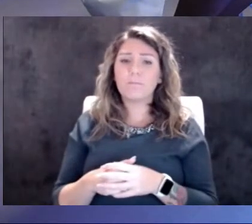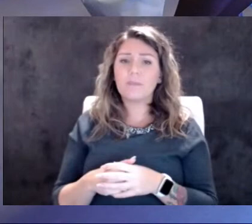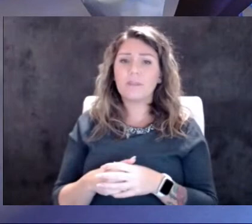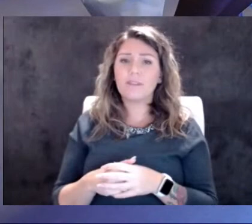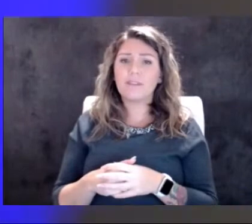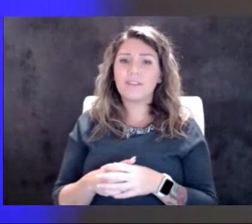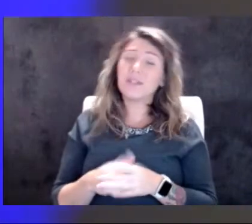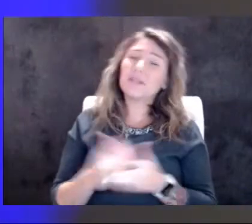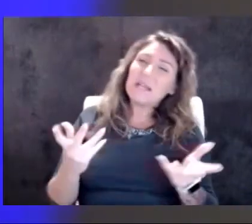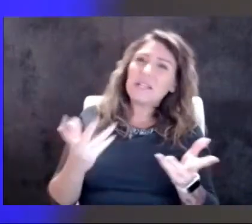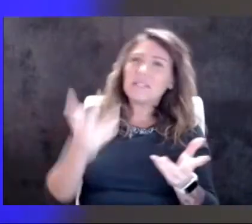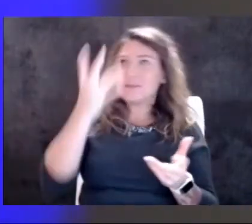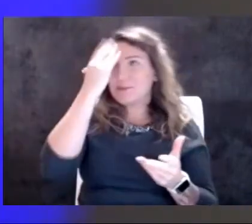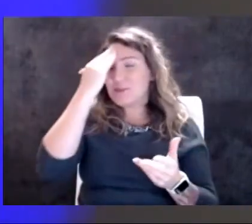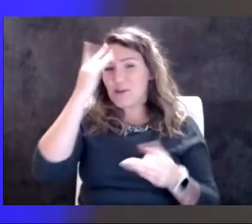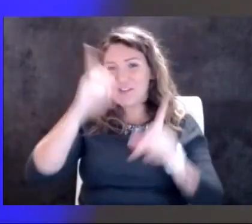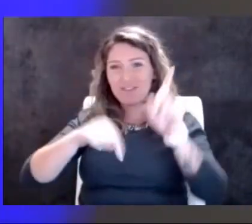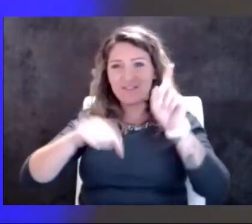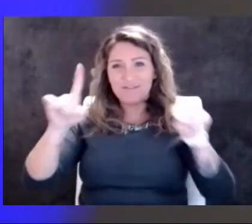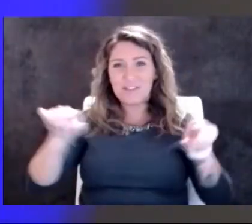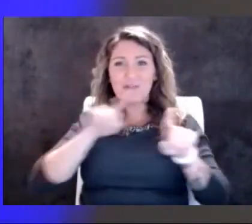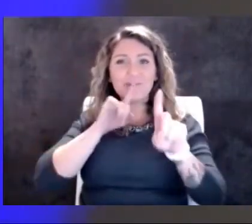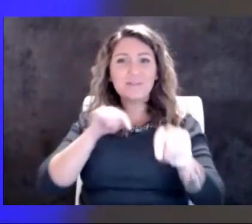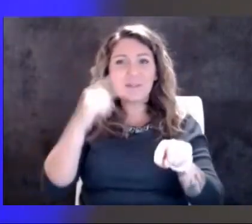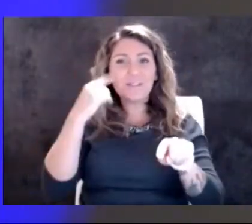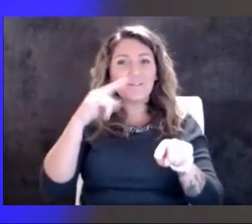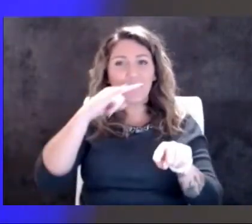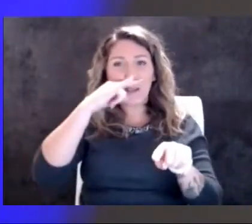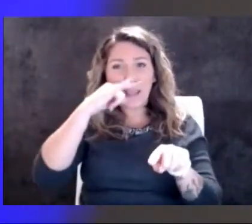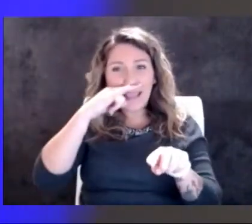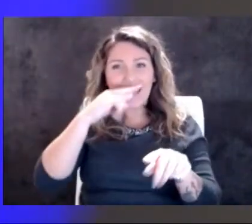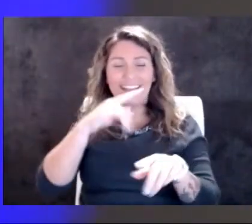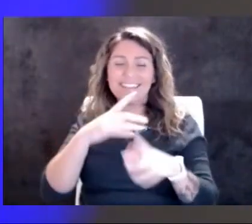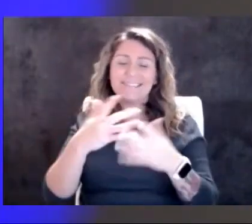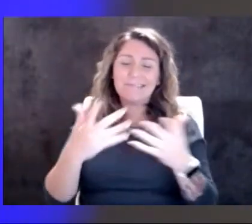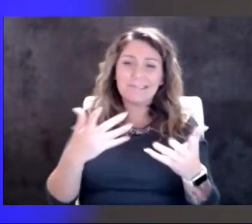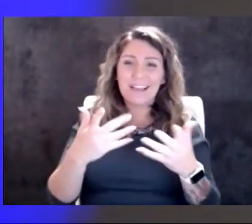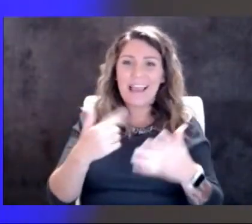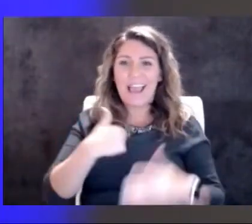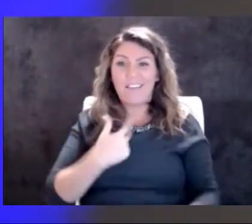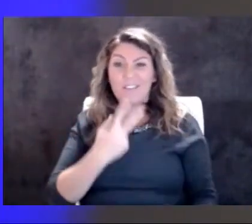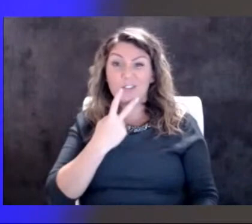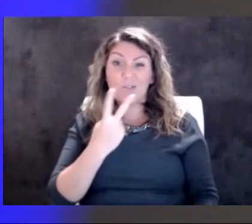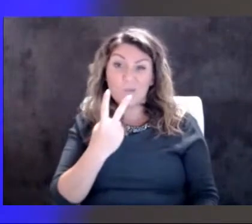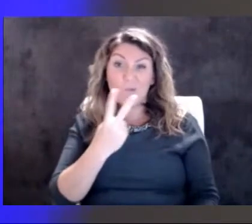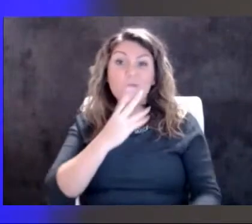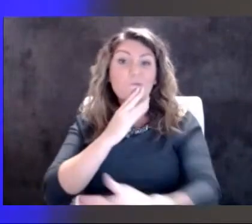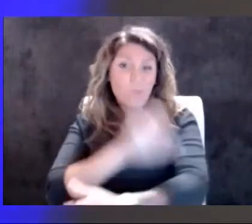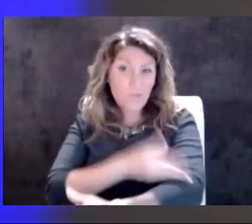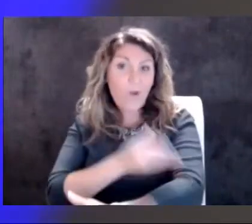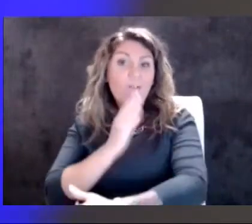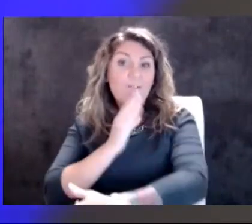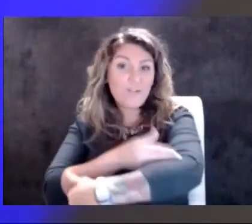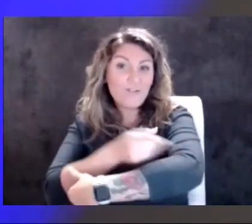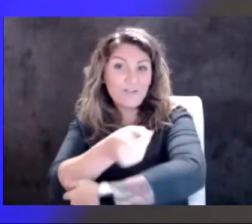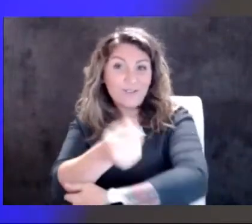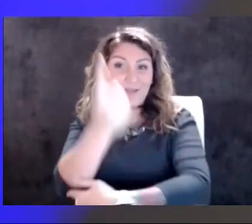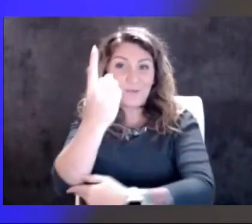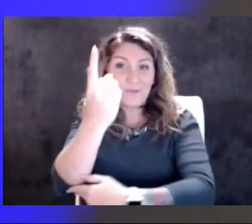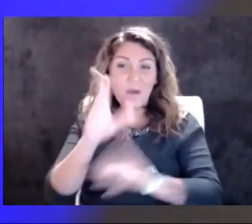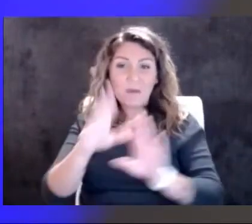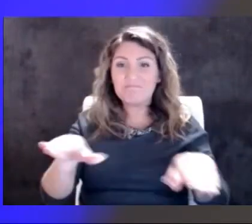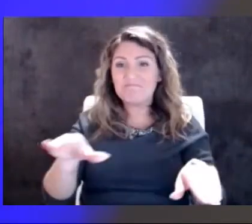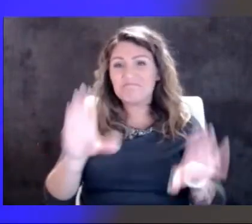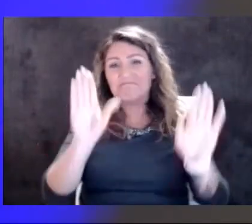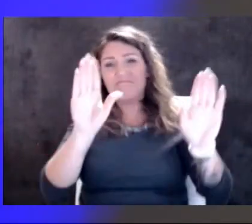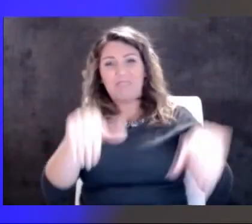responses to vaccinations among kids. Some kids, I have two daughters. one child doesn't seem to bother her. She just sits